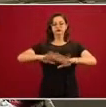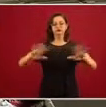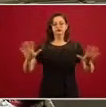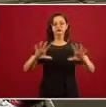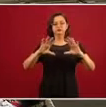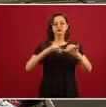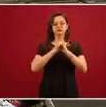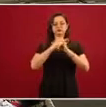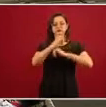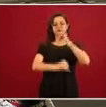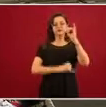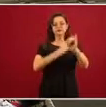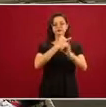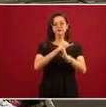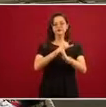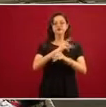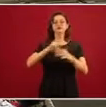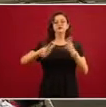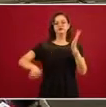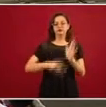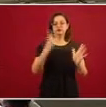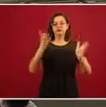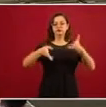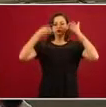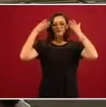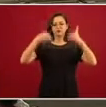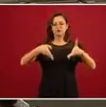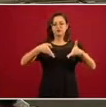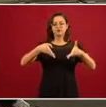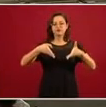the international landscape.